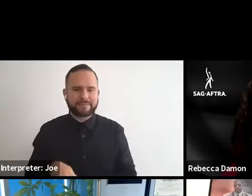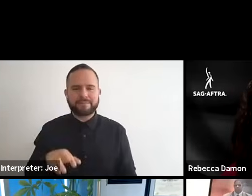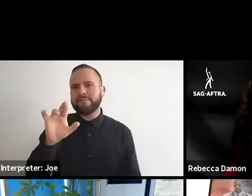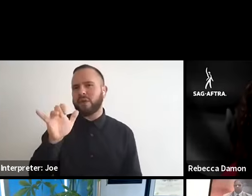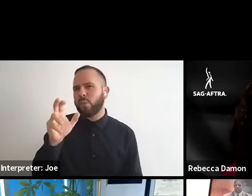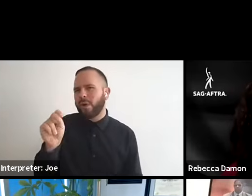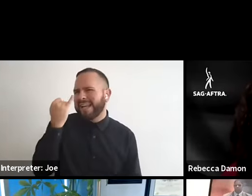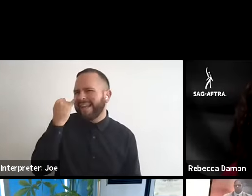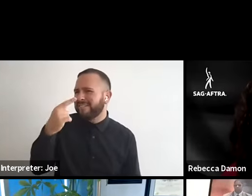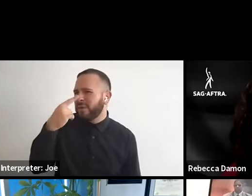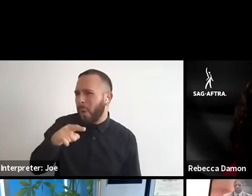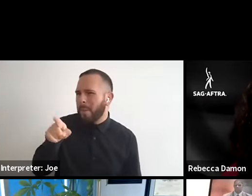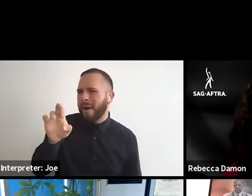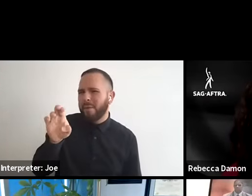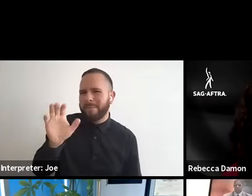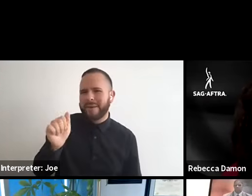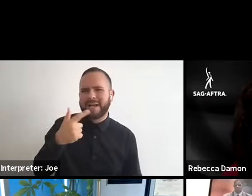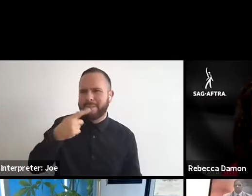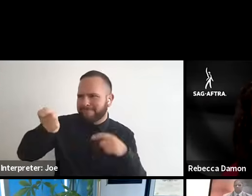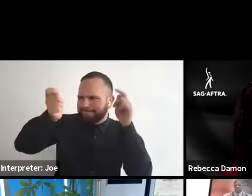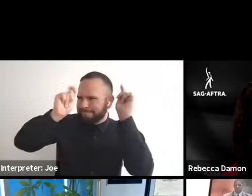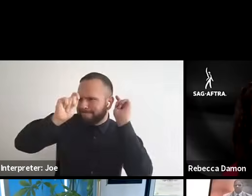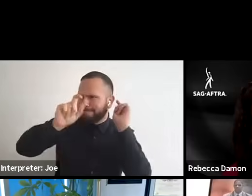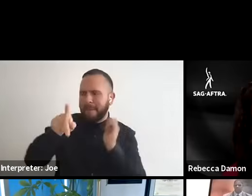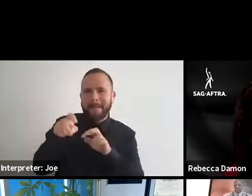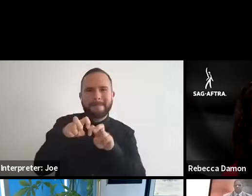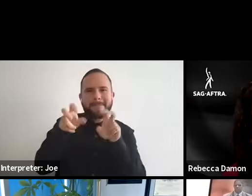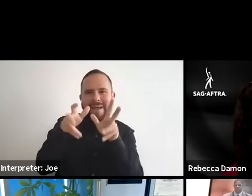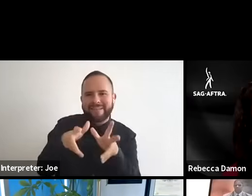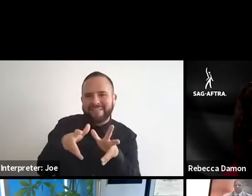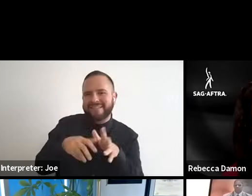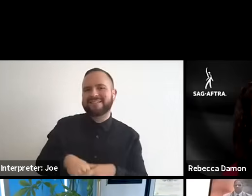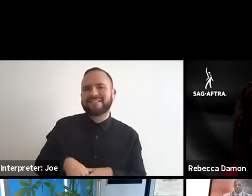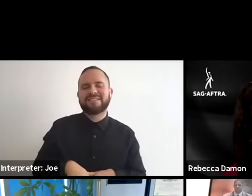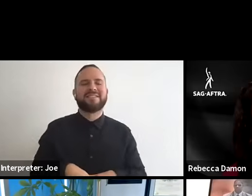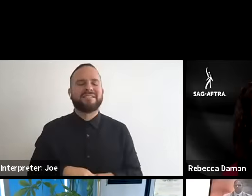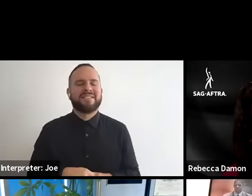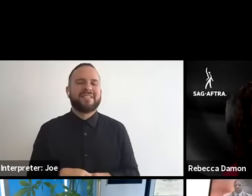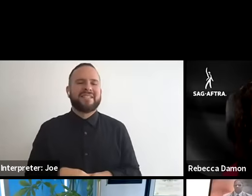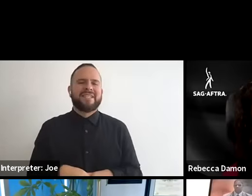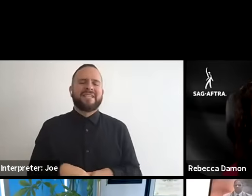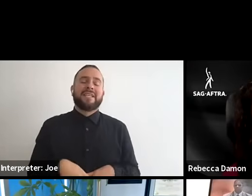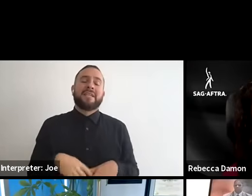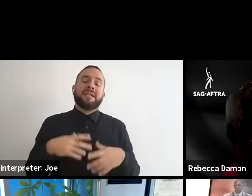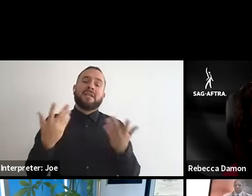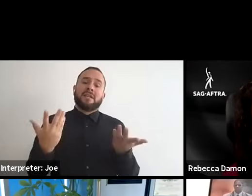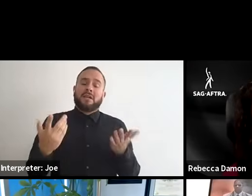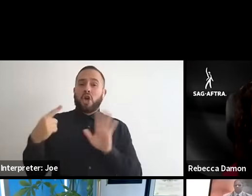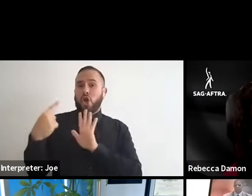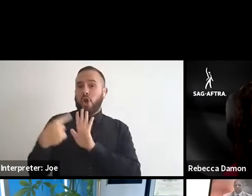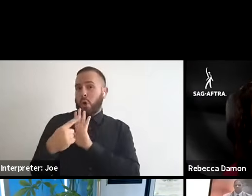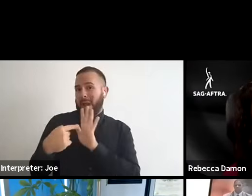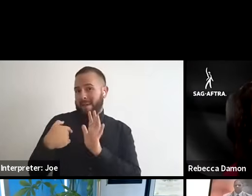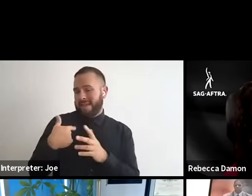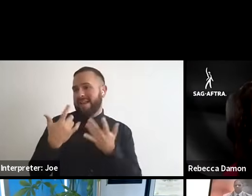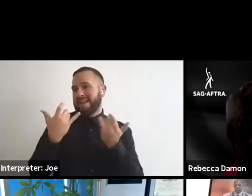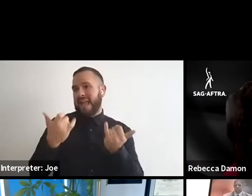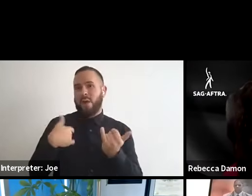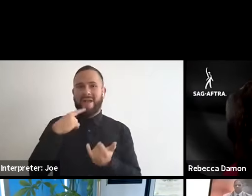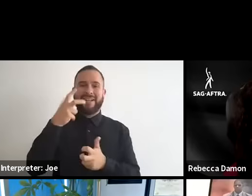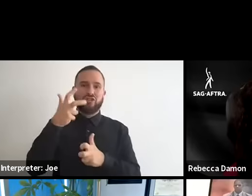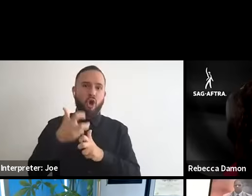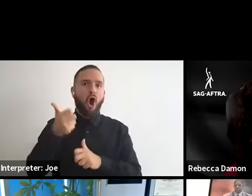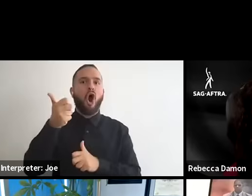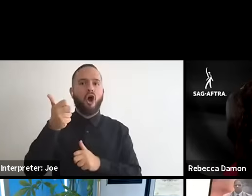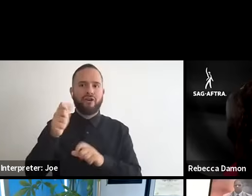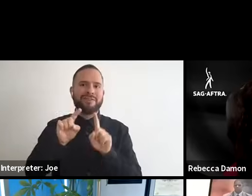hat for a second. And correct me if I'm wrong, Angela, but we're now in this time where it's harder and harder to go to theaters to identify